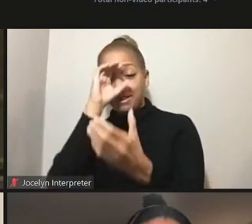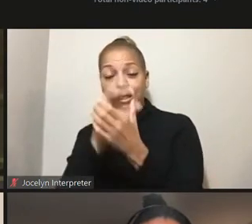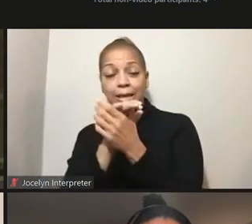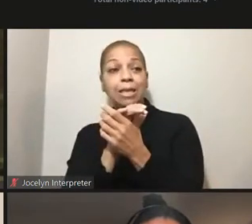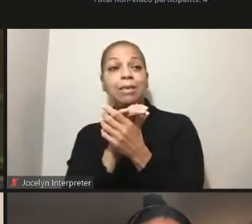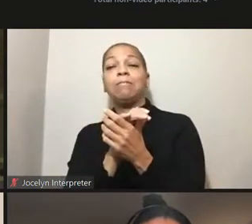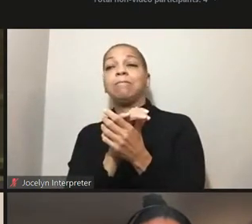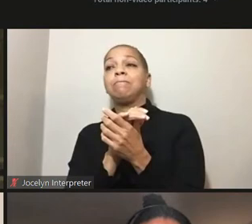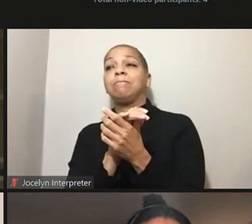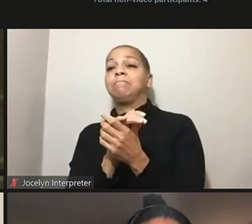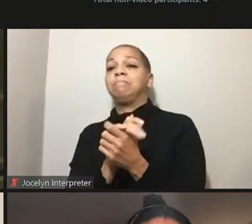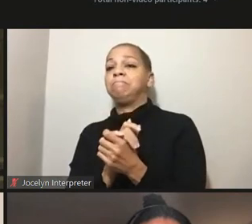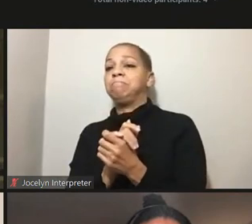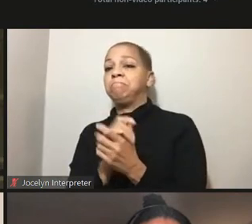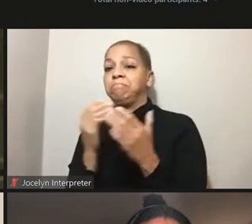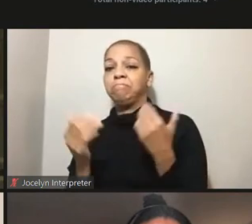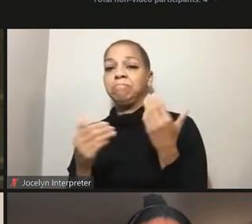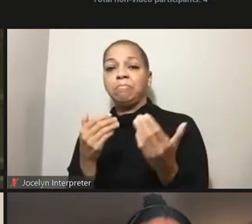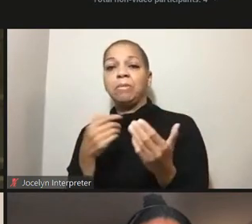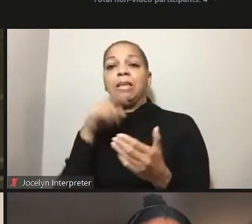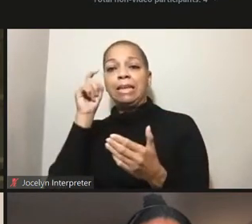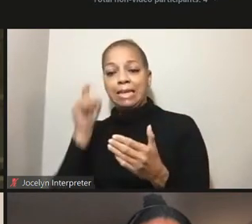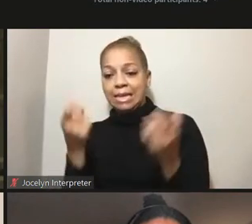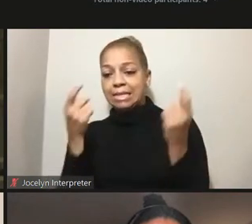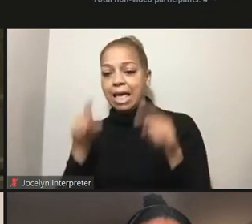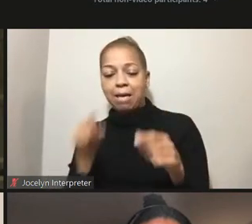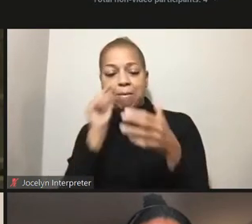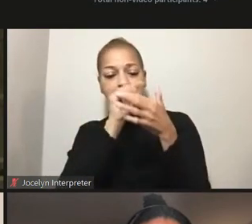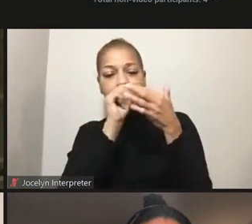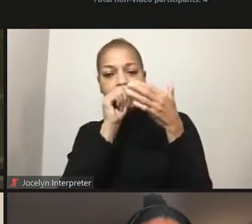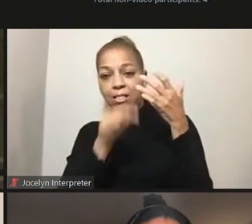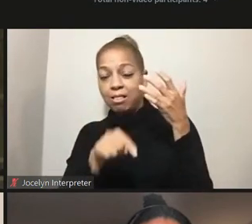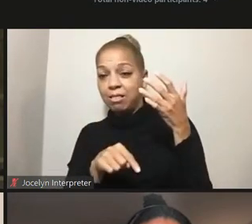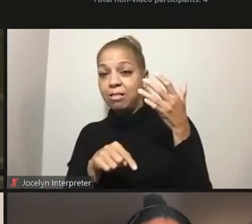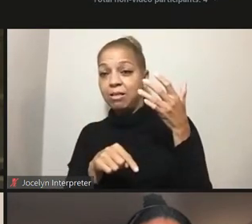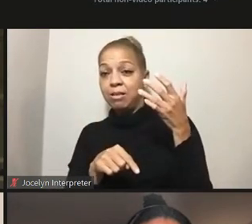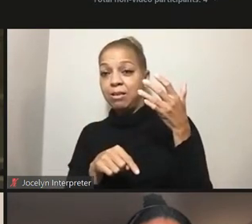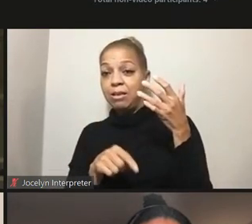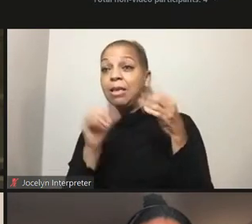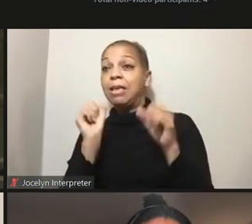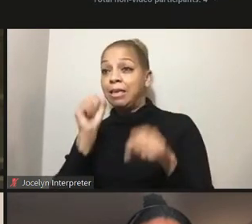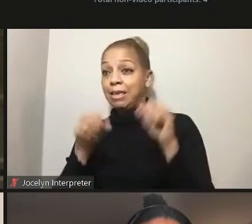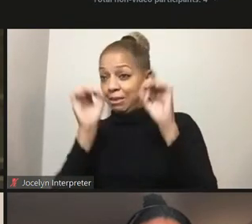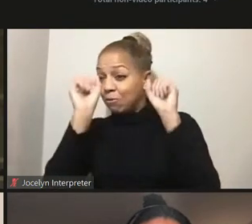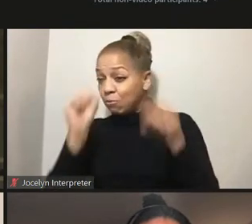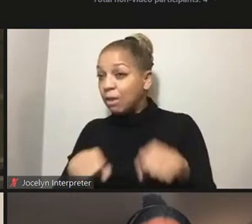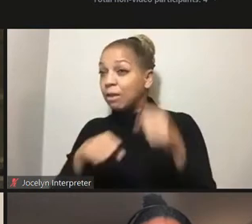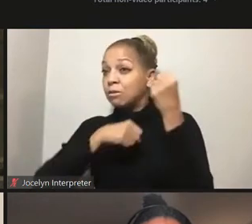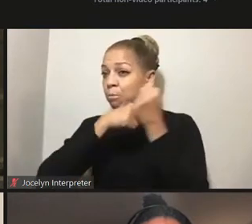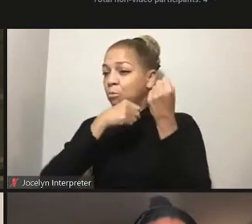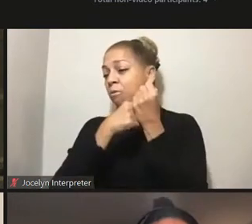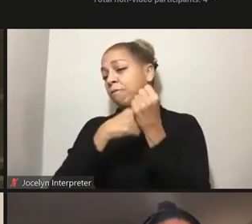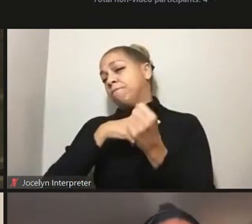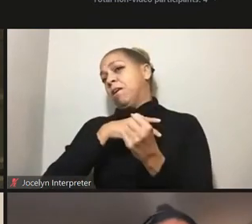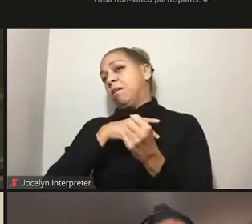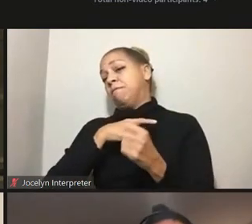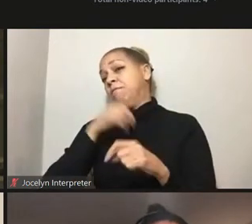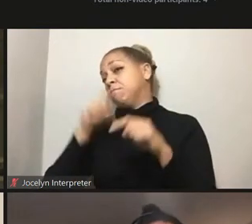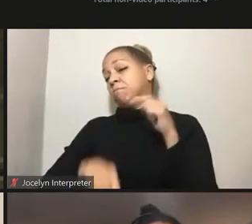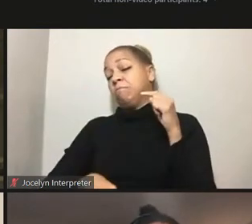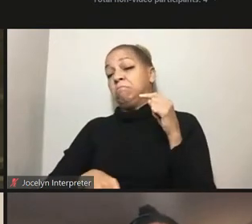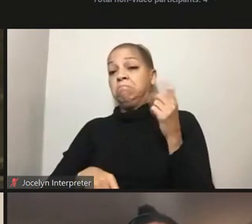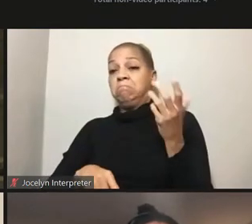I need, that needs to happen. And if you can support it, great. If you can't,